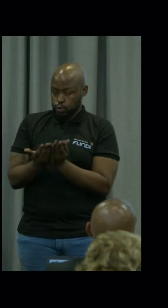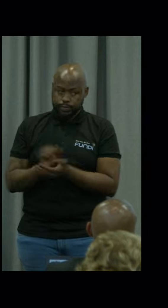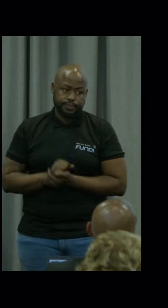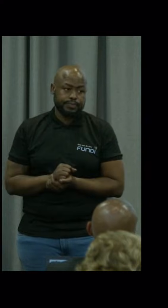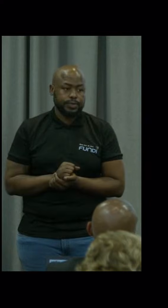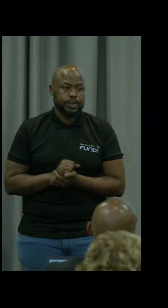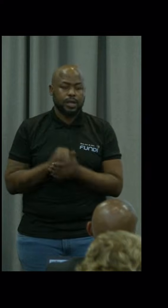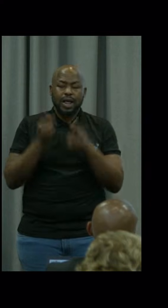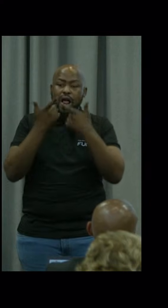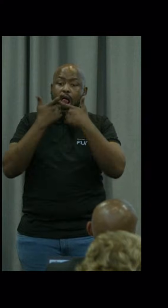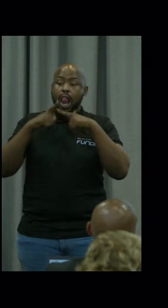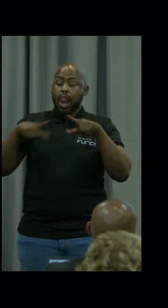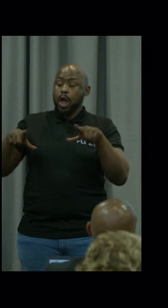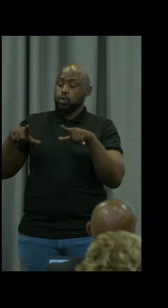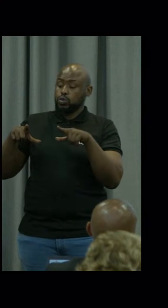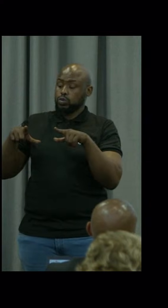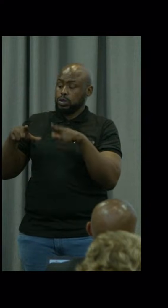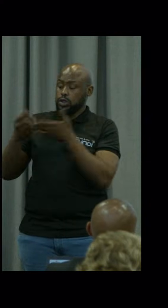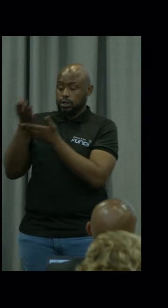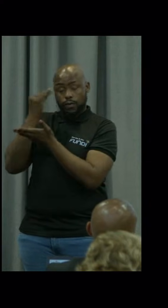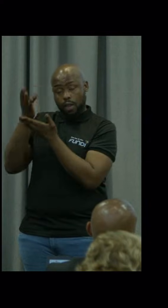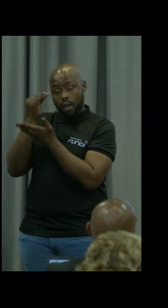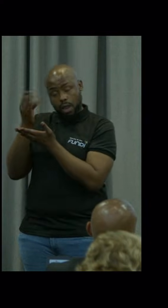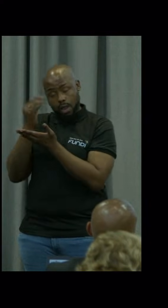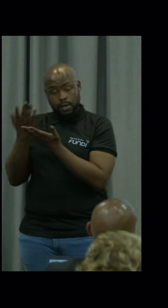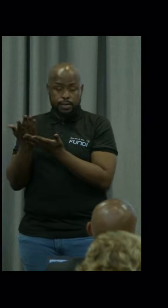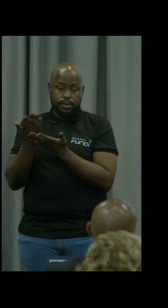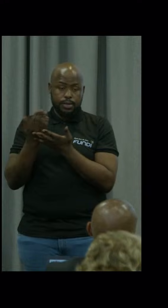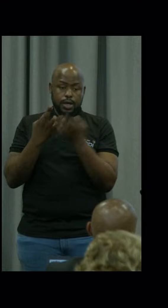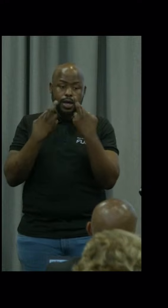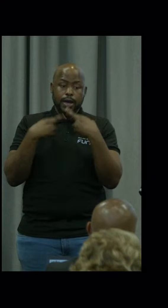Language of learning and teaching, redress,